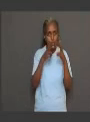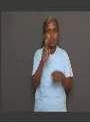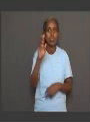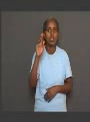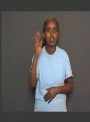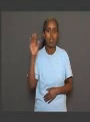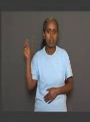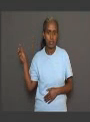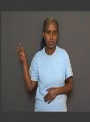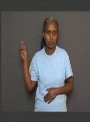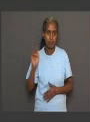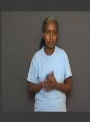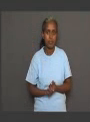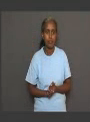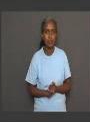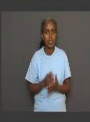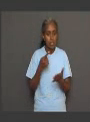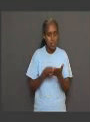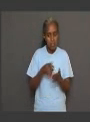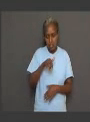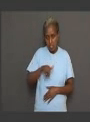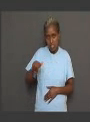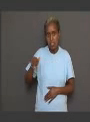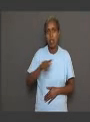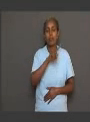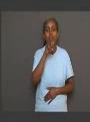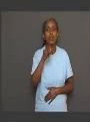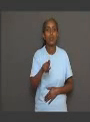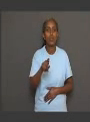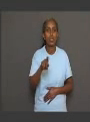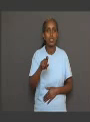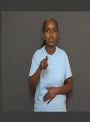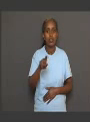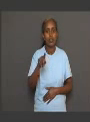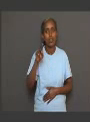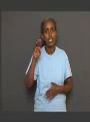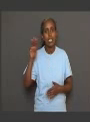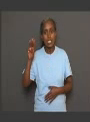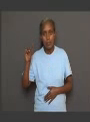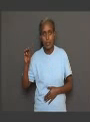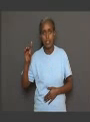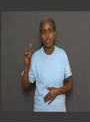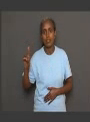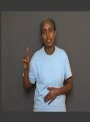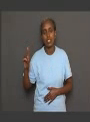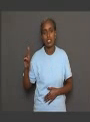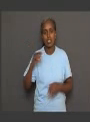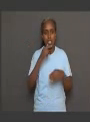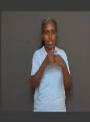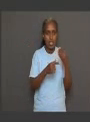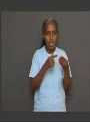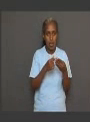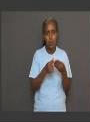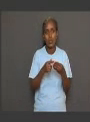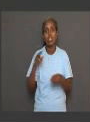this. It is the same equation for the mean deviation about